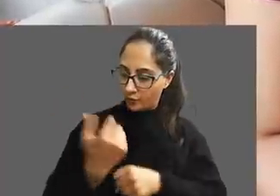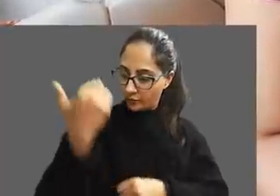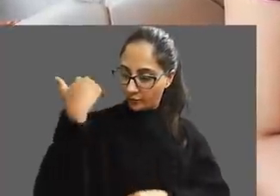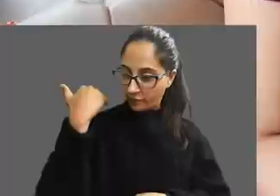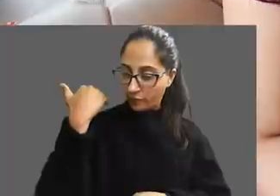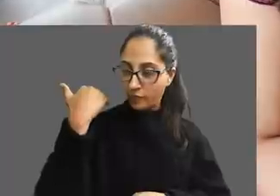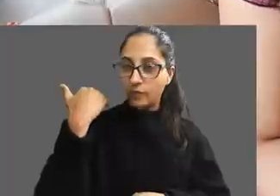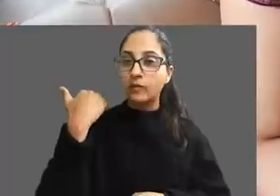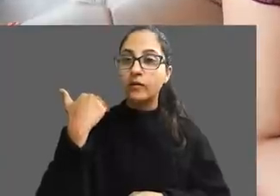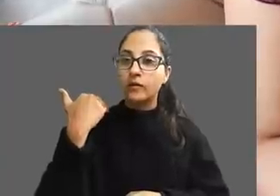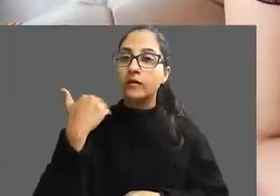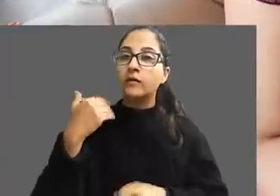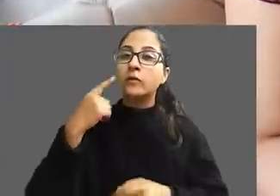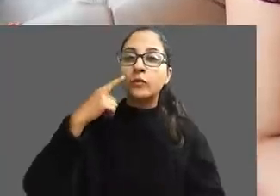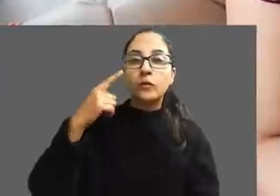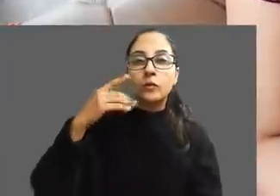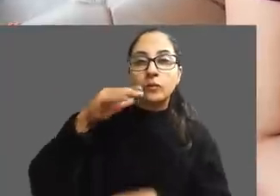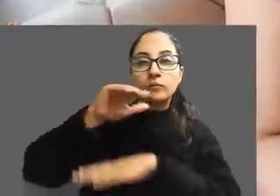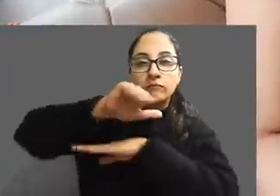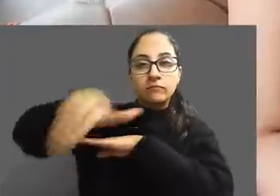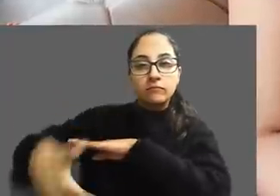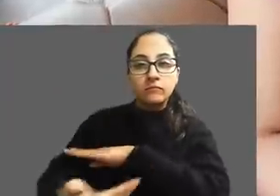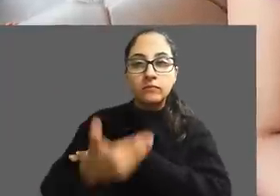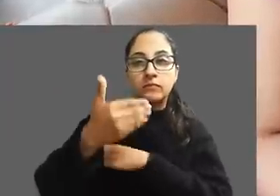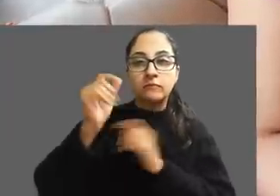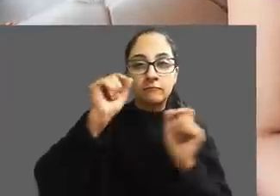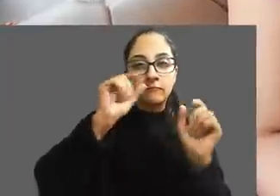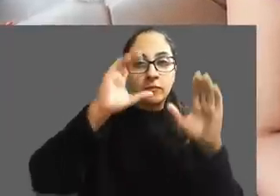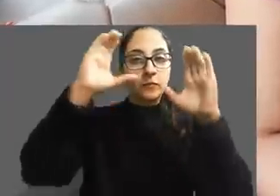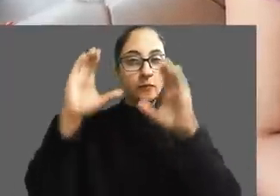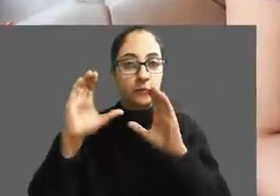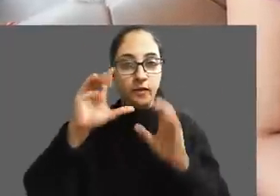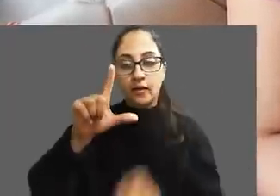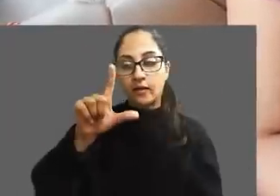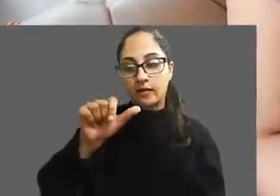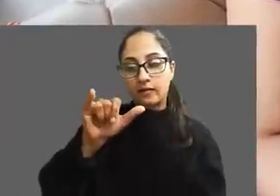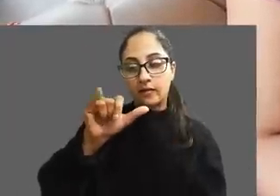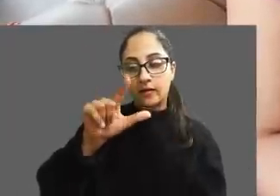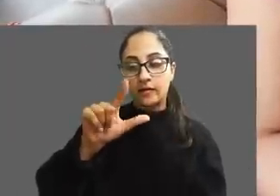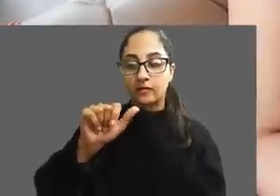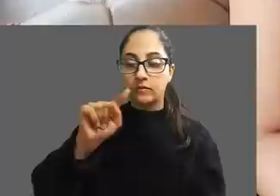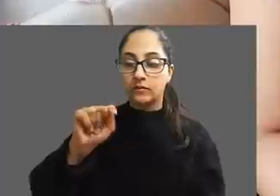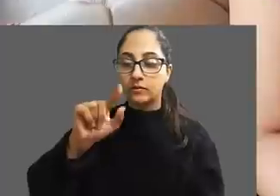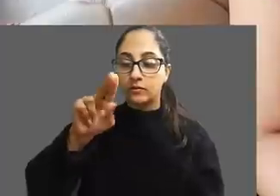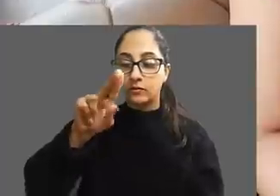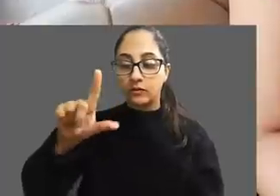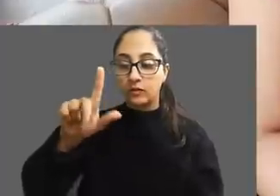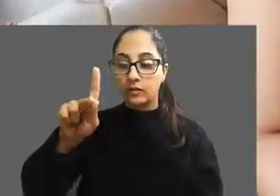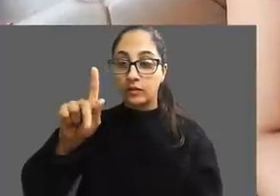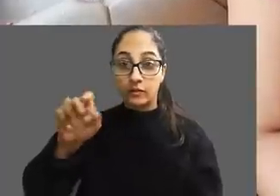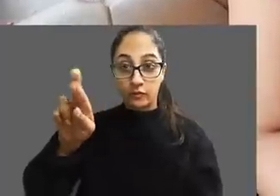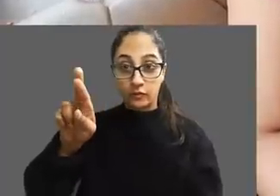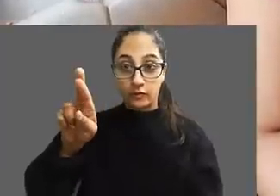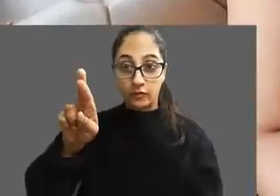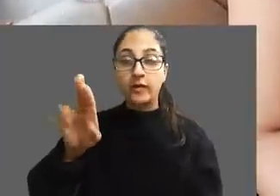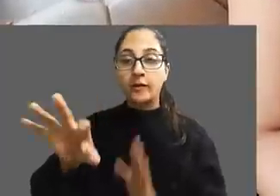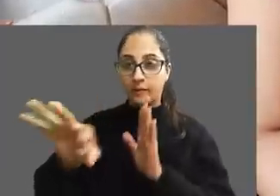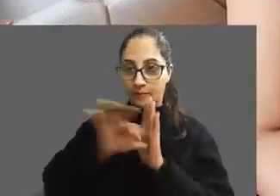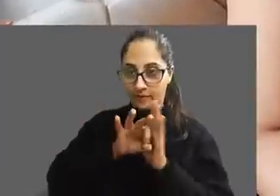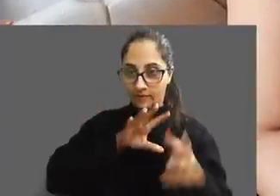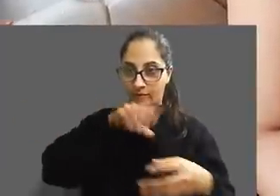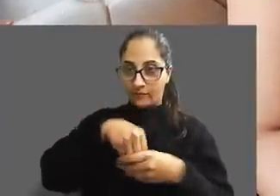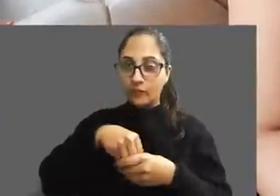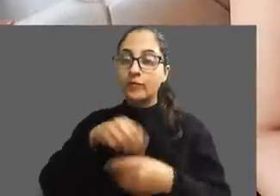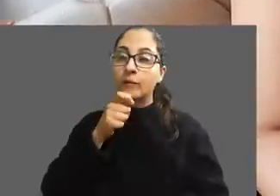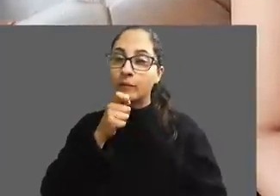back when Amara was only 2.5 years old. As I prepared and practiced for this Ganan, I recited it many times in front of Amara throughout